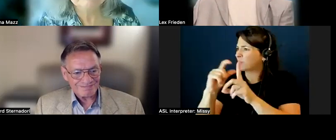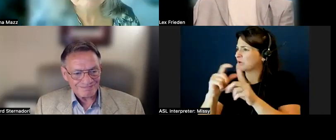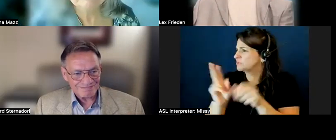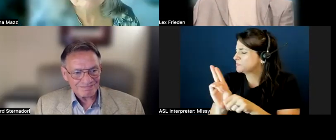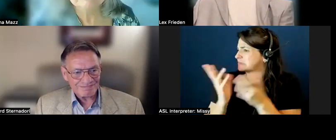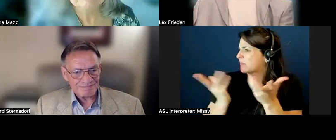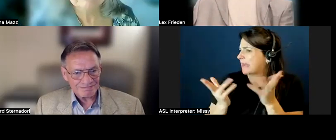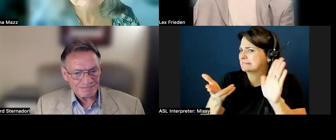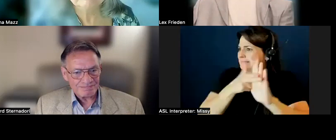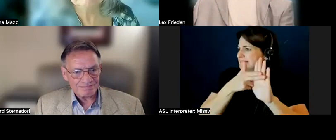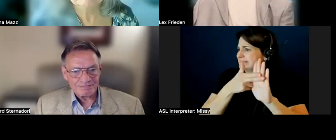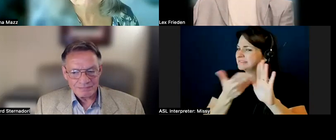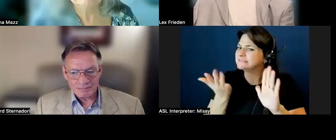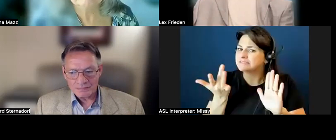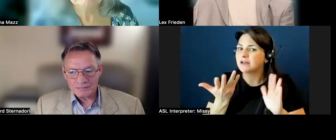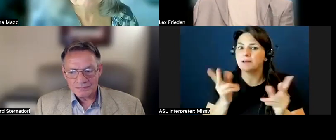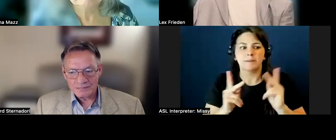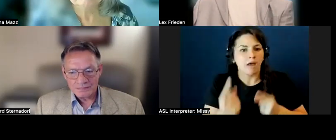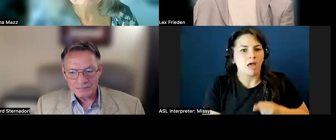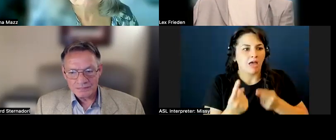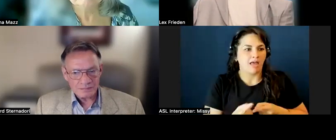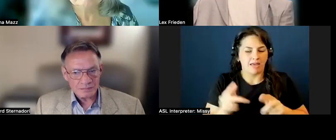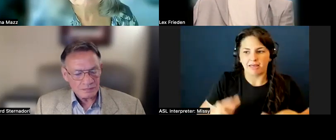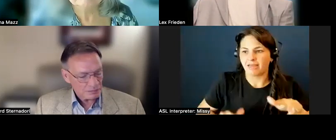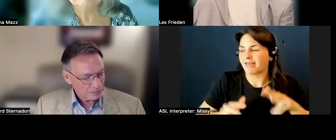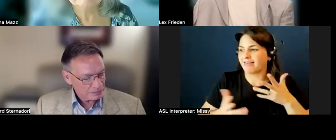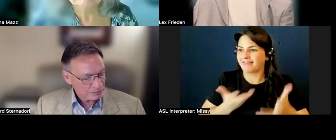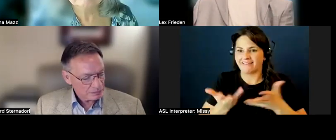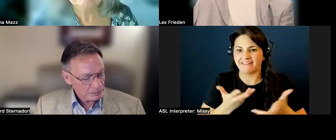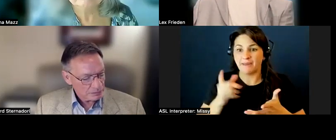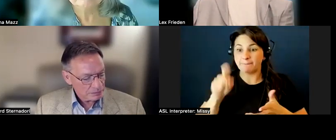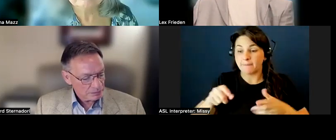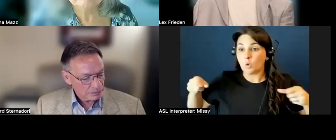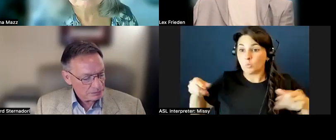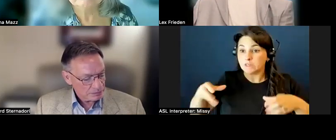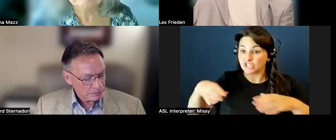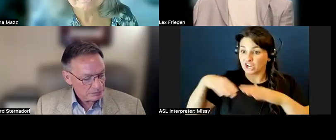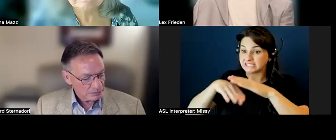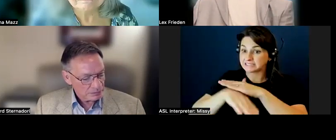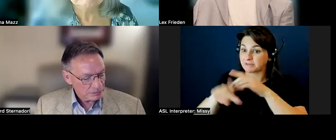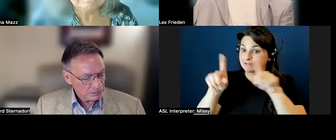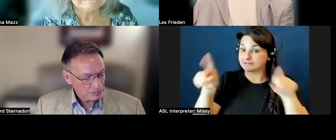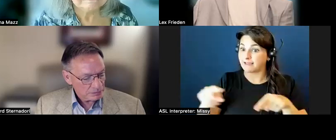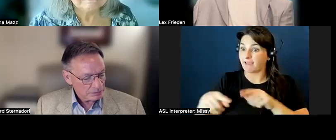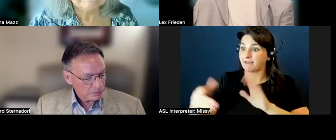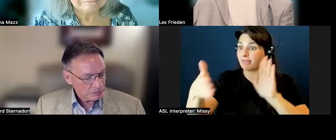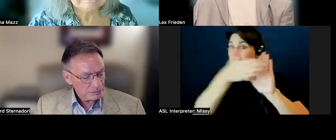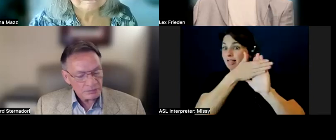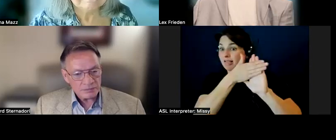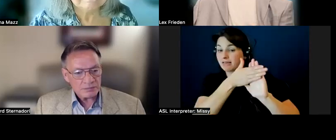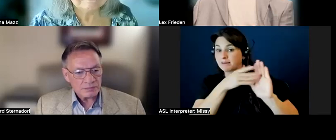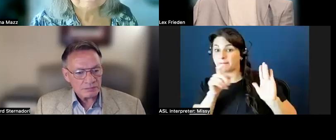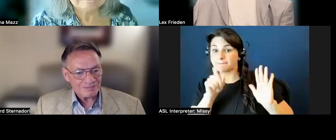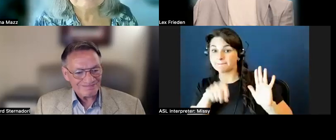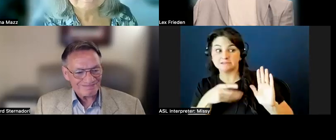Because people are struggling with, this issue. Do we have to put the wheelchair accessible sign, on the gender